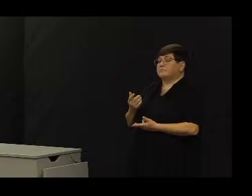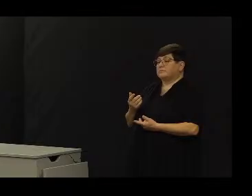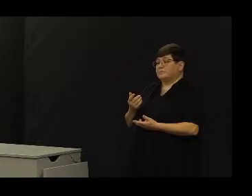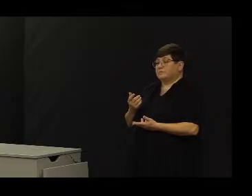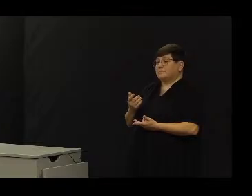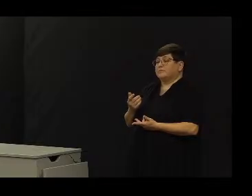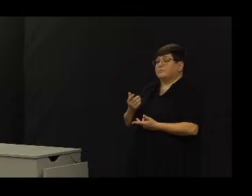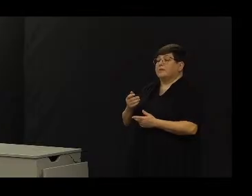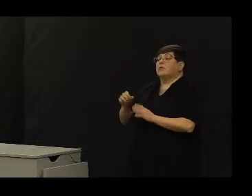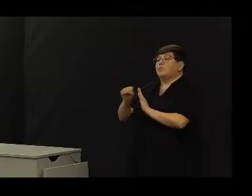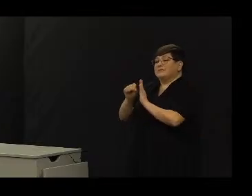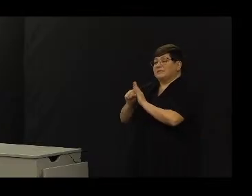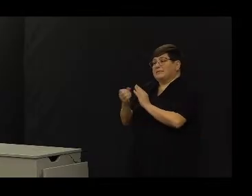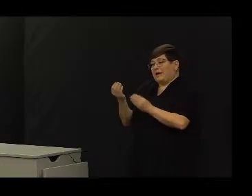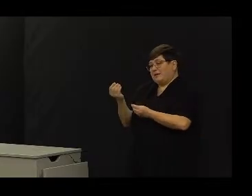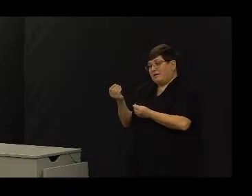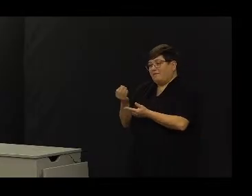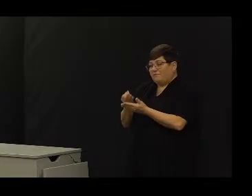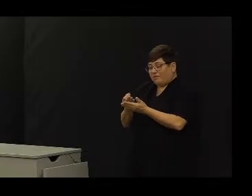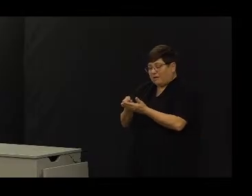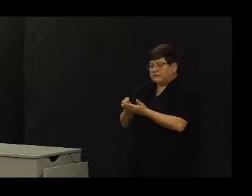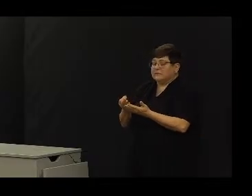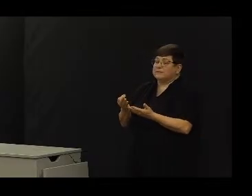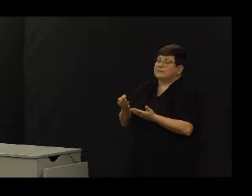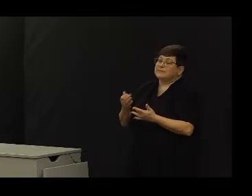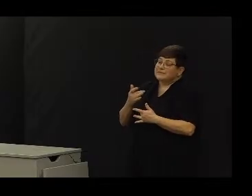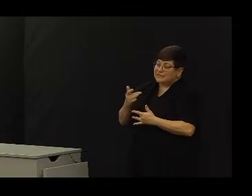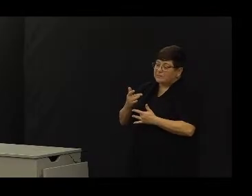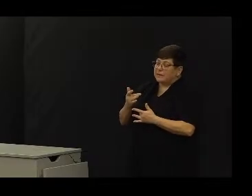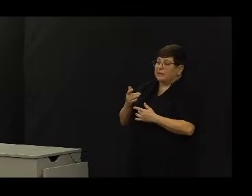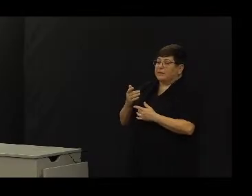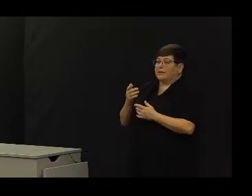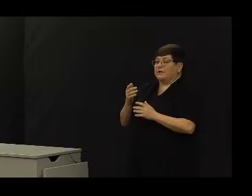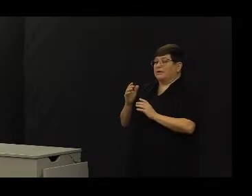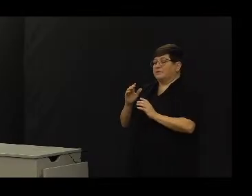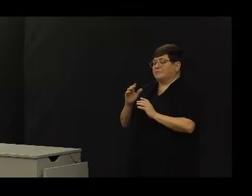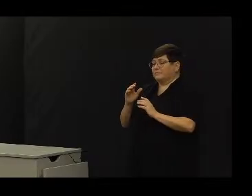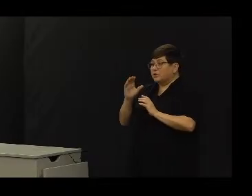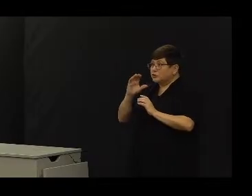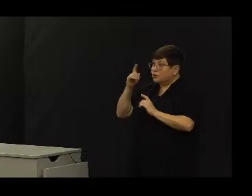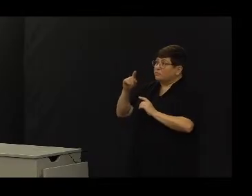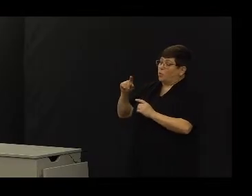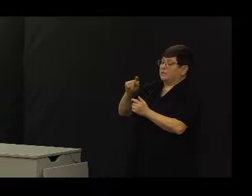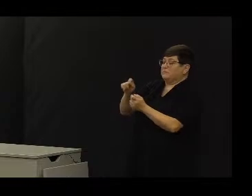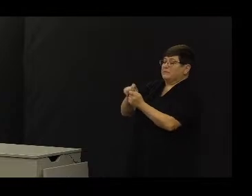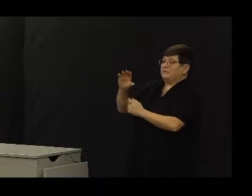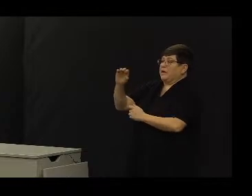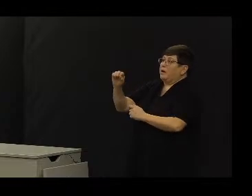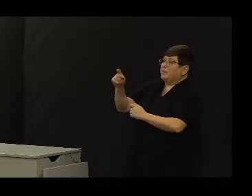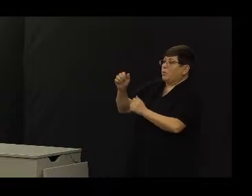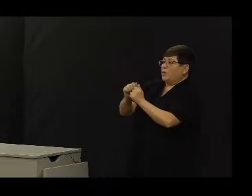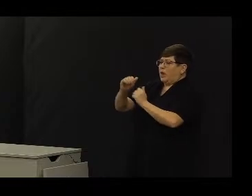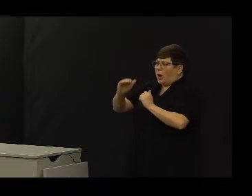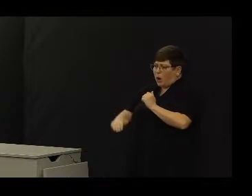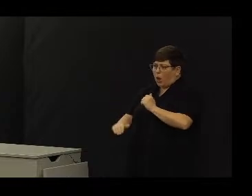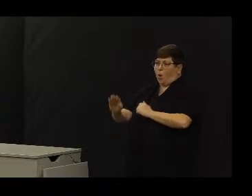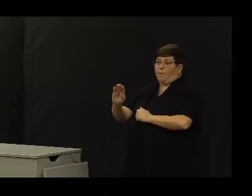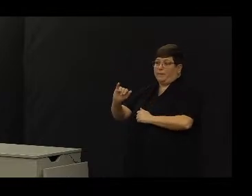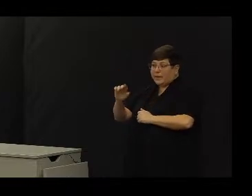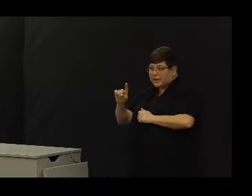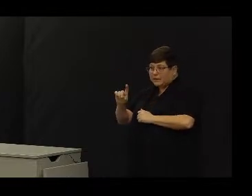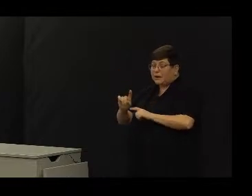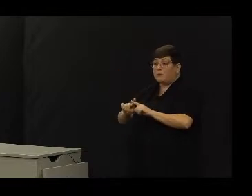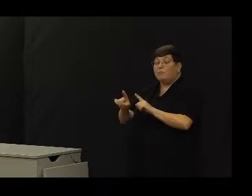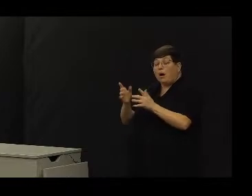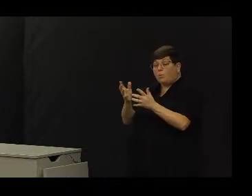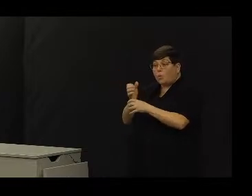with state funding, typically we are looking for the company that provides the lowest bid, but we also want to make